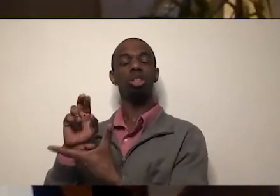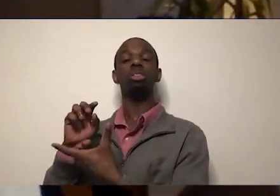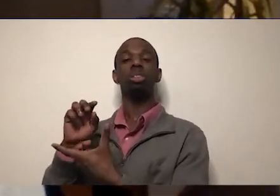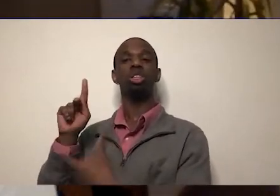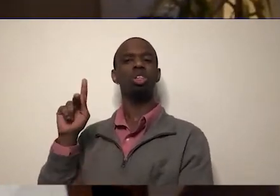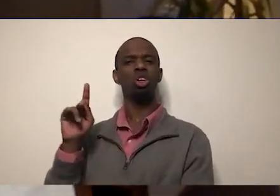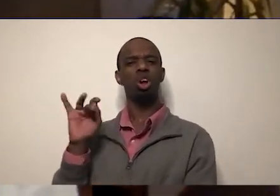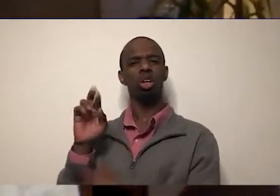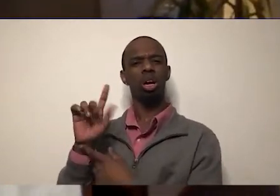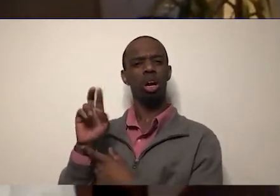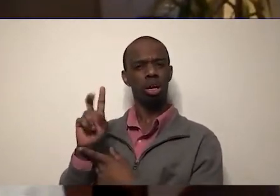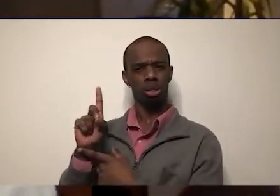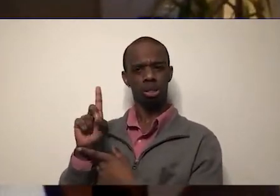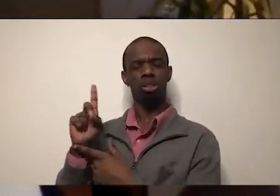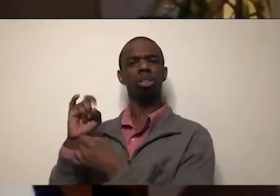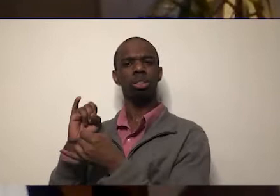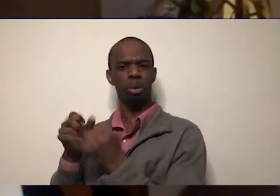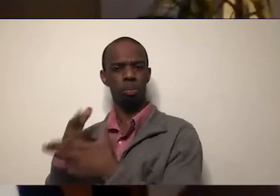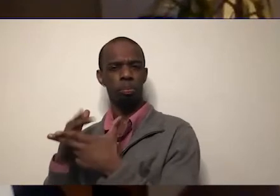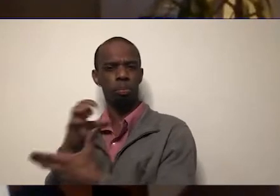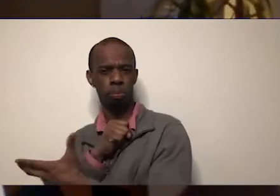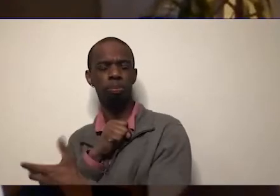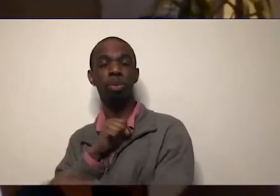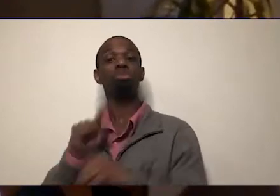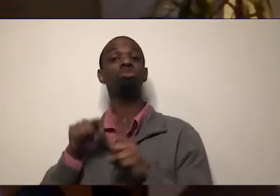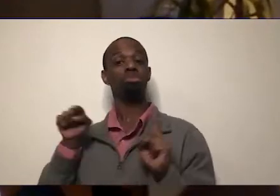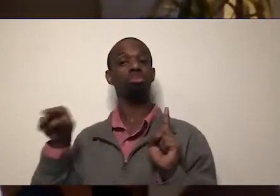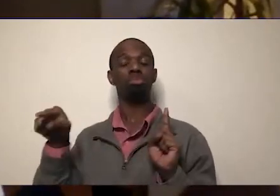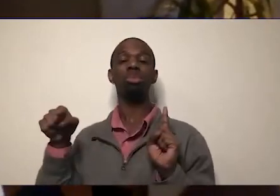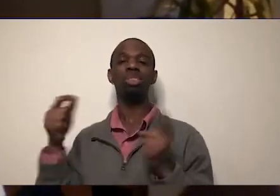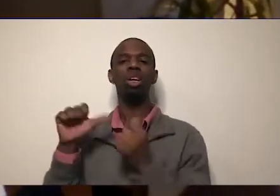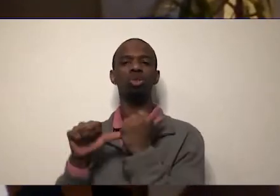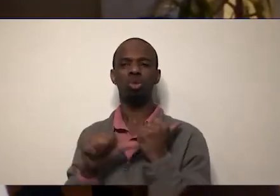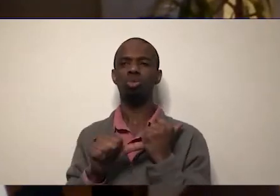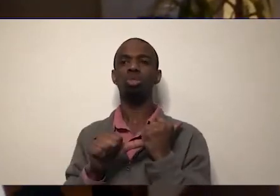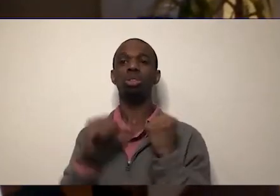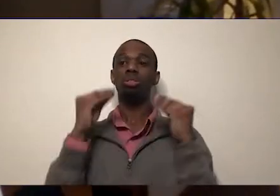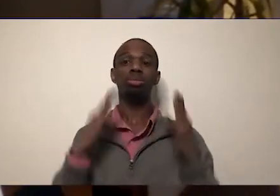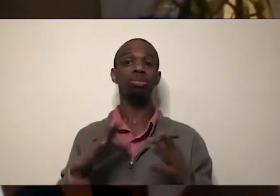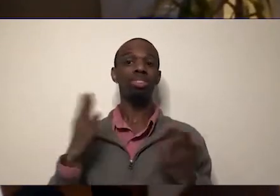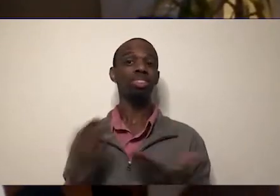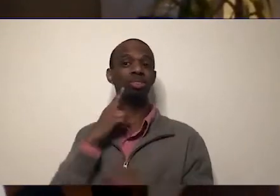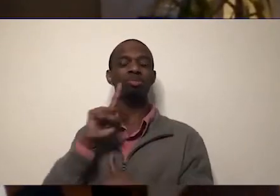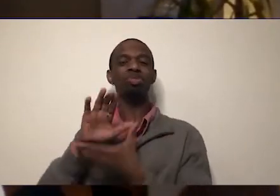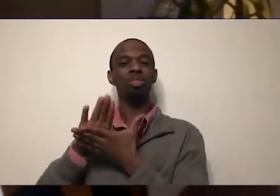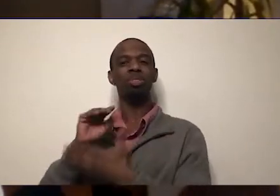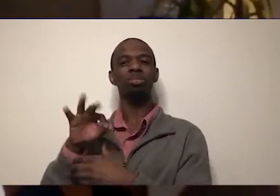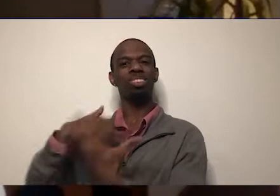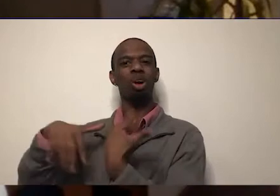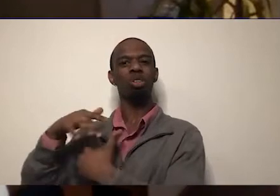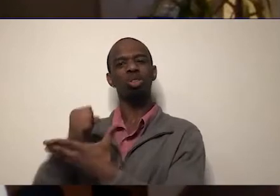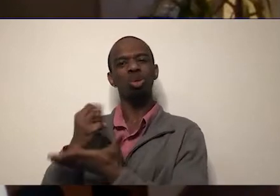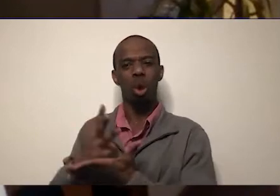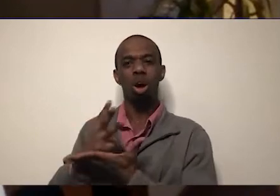Before inviting them to join us, I want to introduce my wonderful colleague, Alex Schroeder from Columbia's Climate